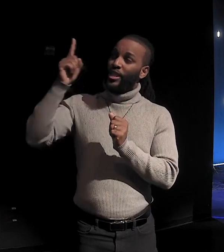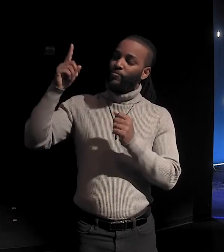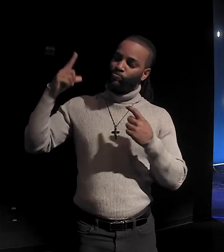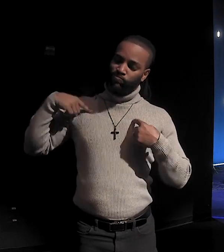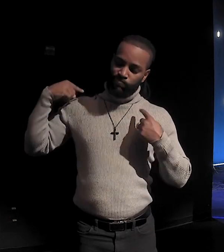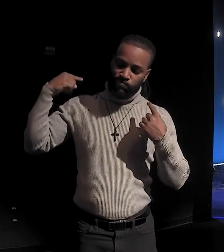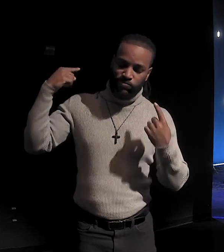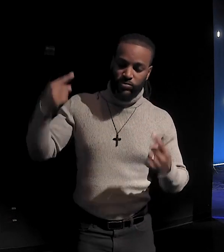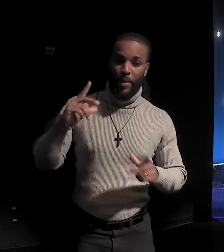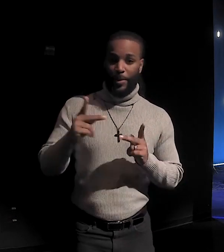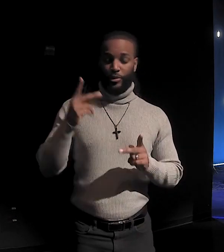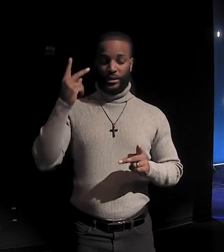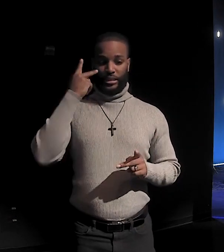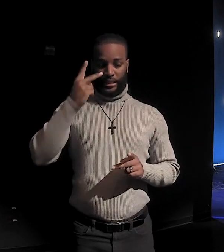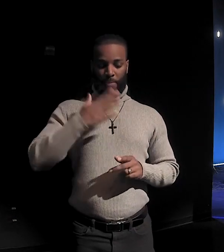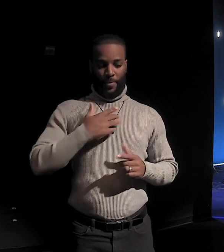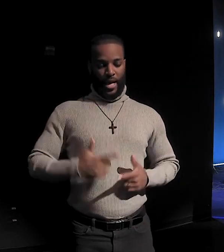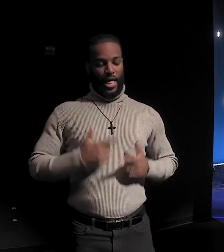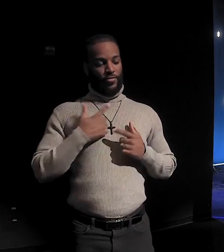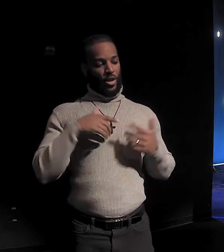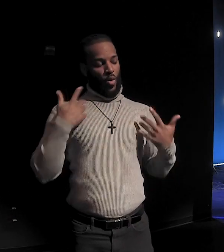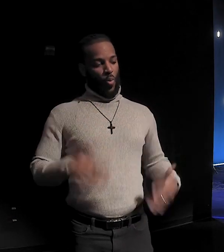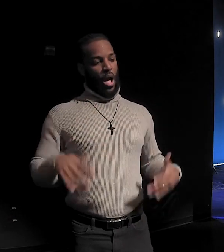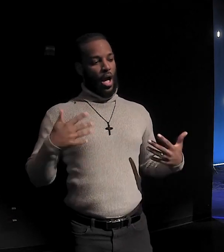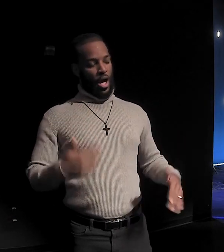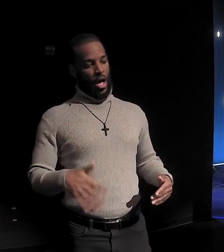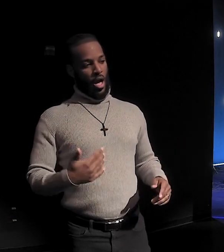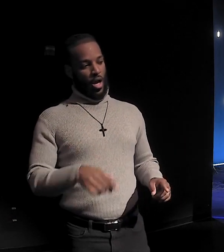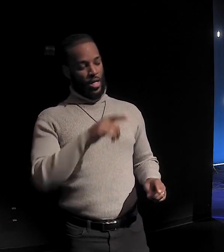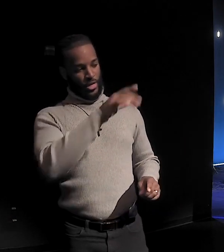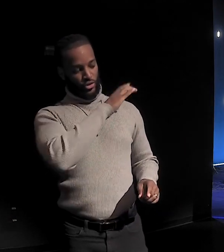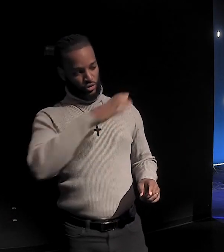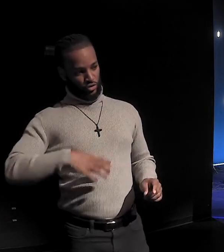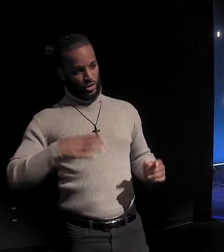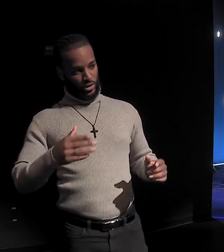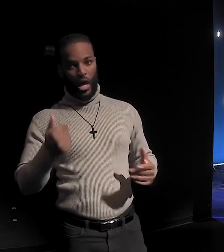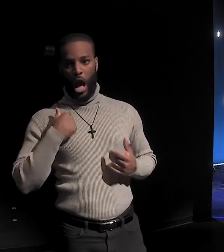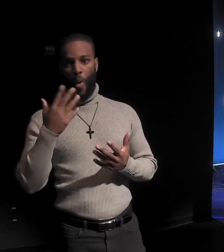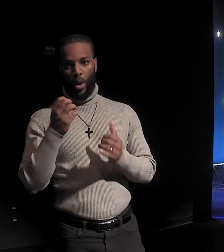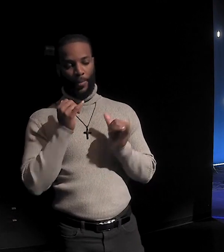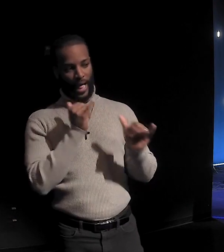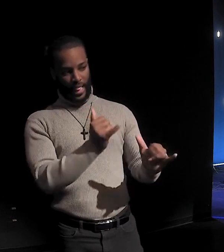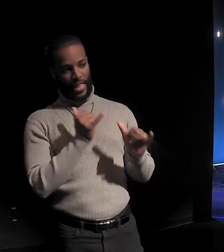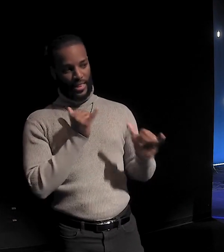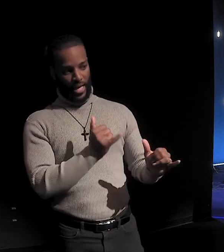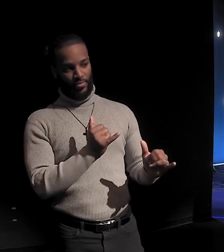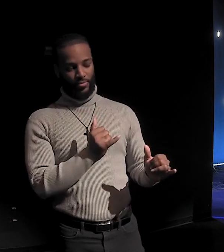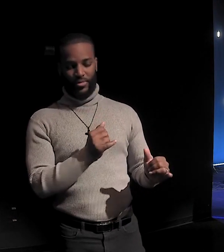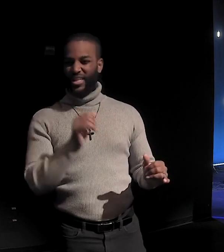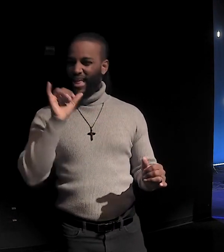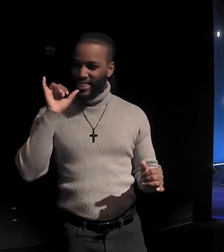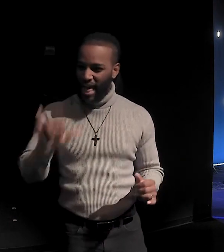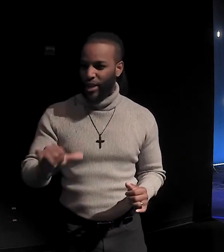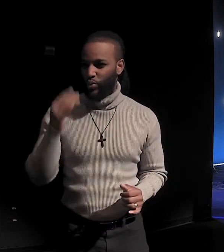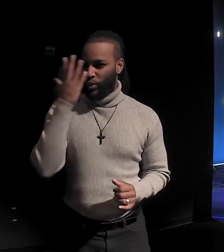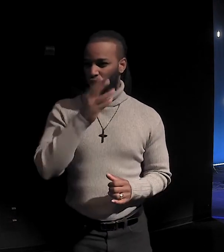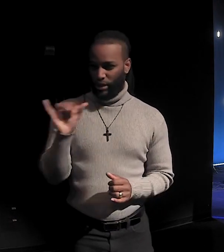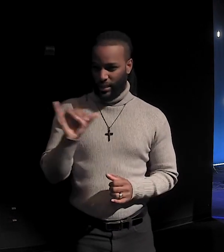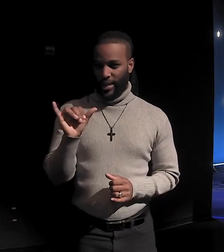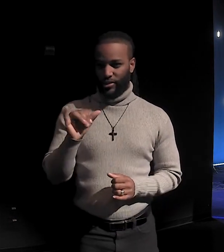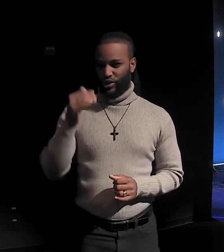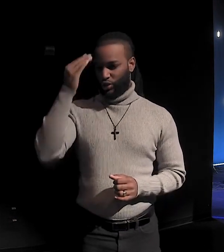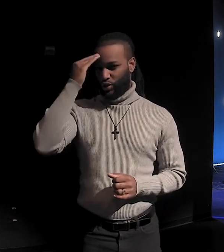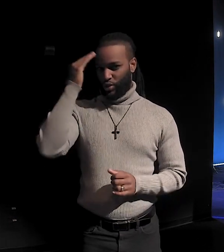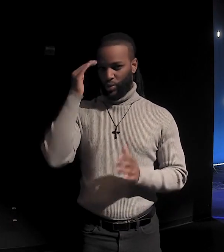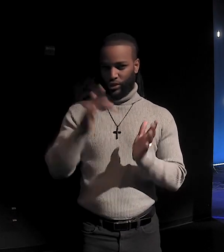see our lives and say, I want to know the God they know. That's what it looks like to know Jesus.